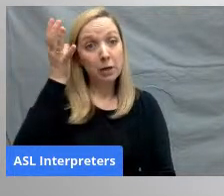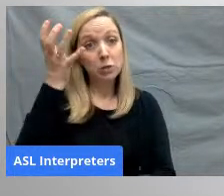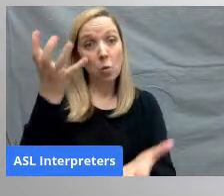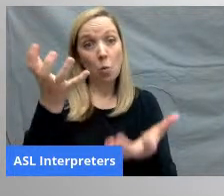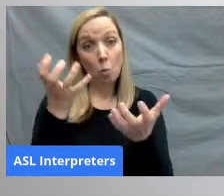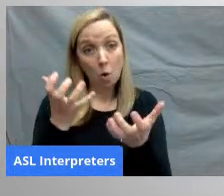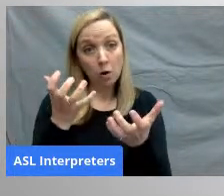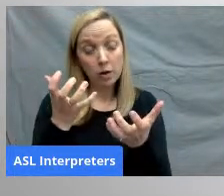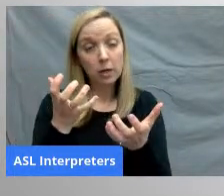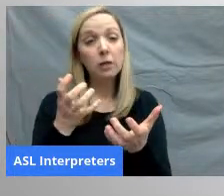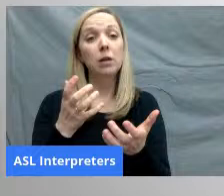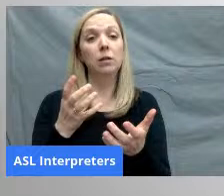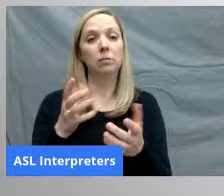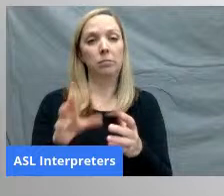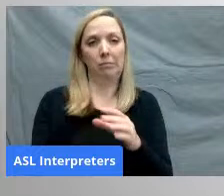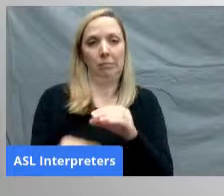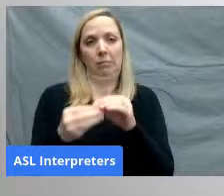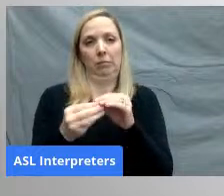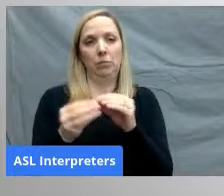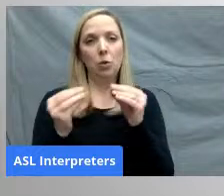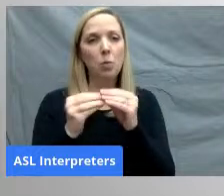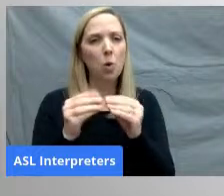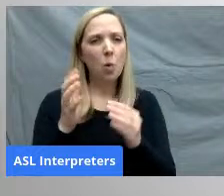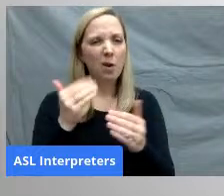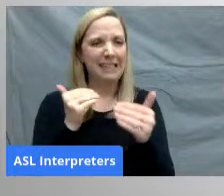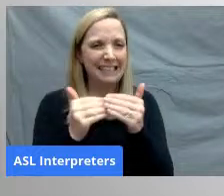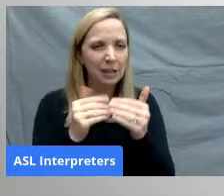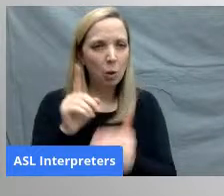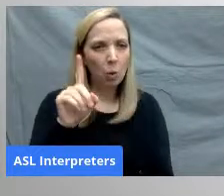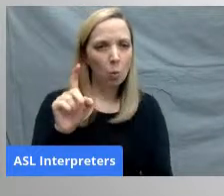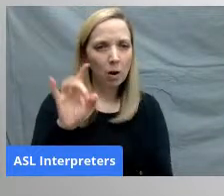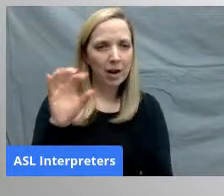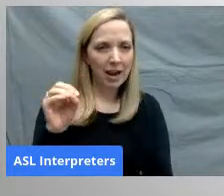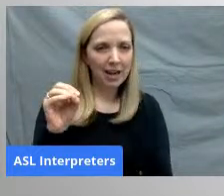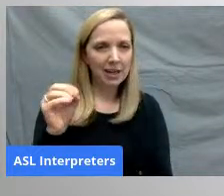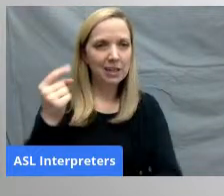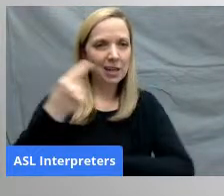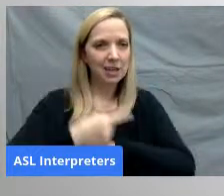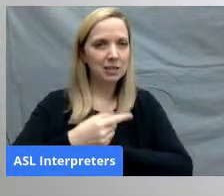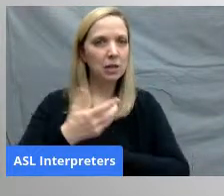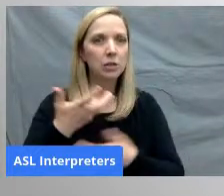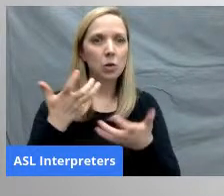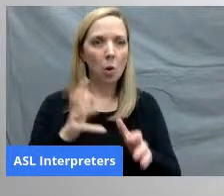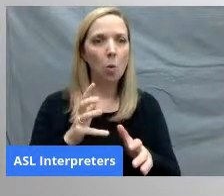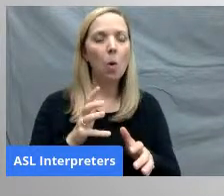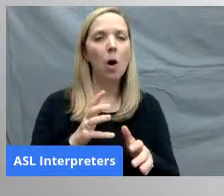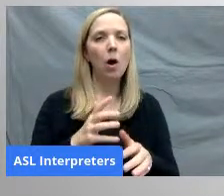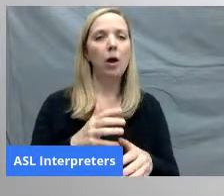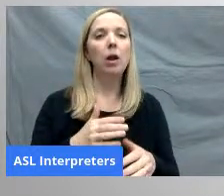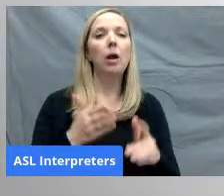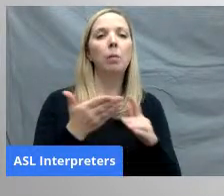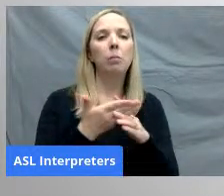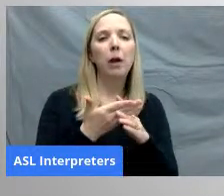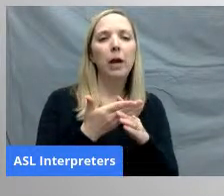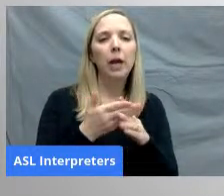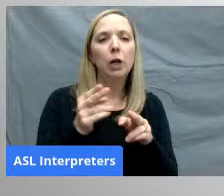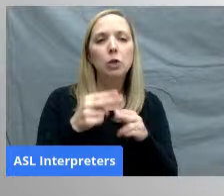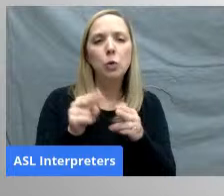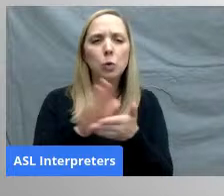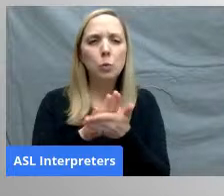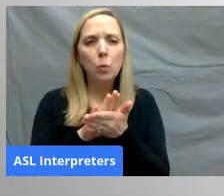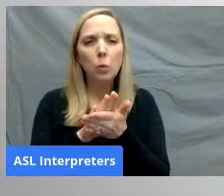back-to-back breaks. So not having students, on a break and then 2 weeks later, they come back for 2 weeks and they go back on another break, but to be a little